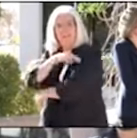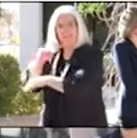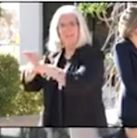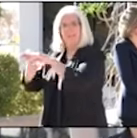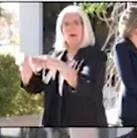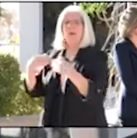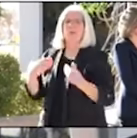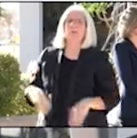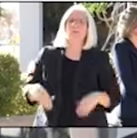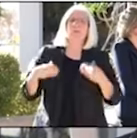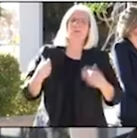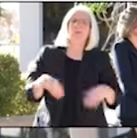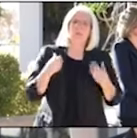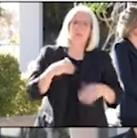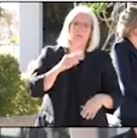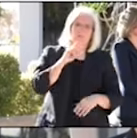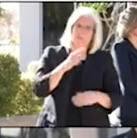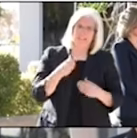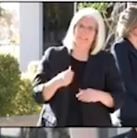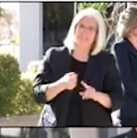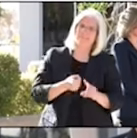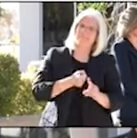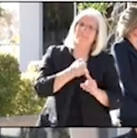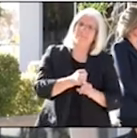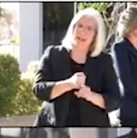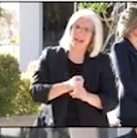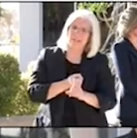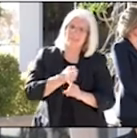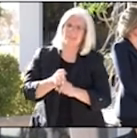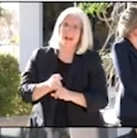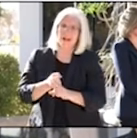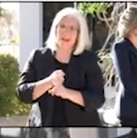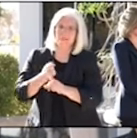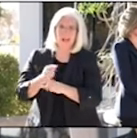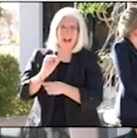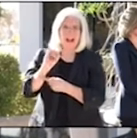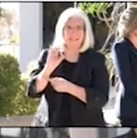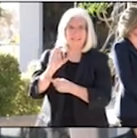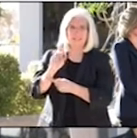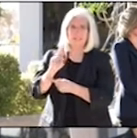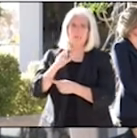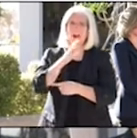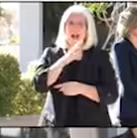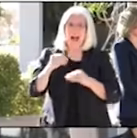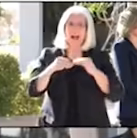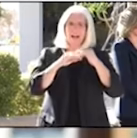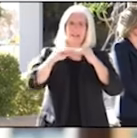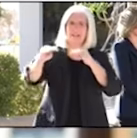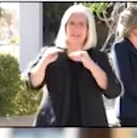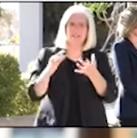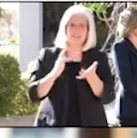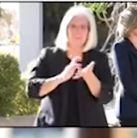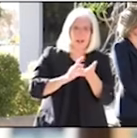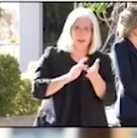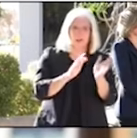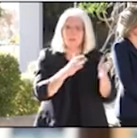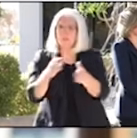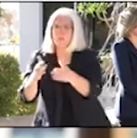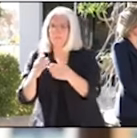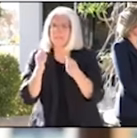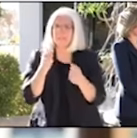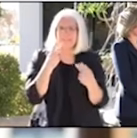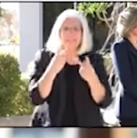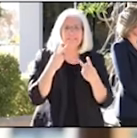of COVID-19 in our ICUs and our medical surgical units. Our